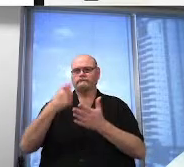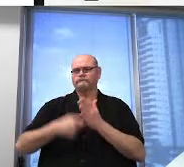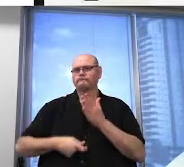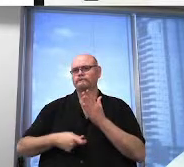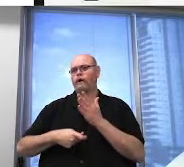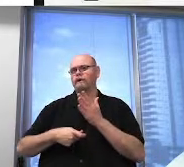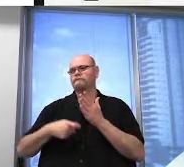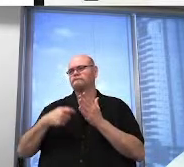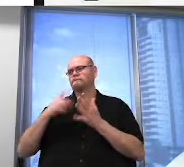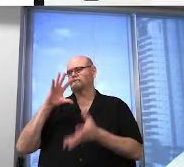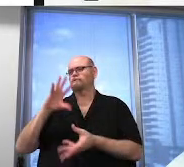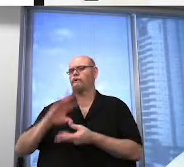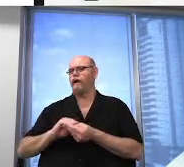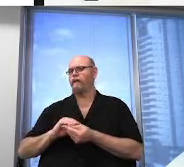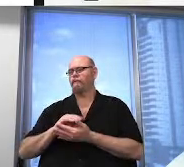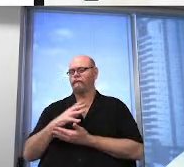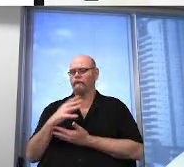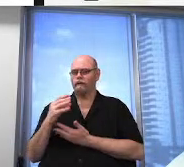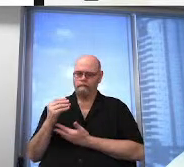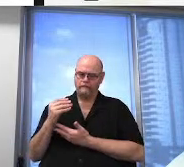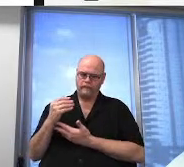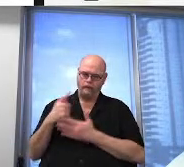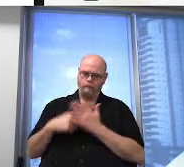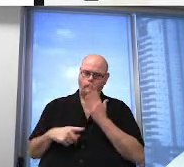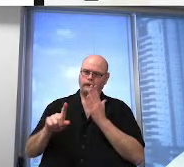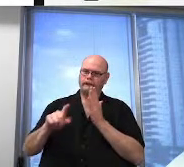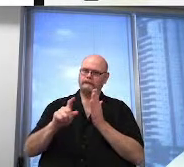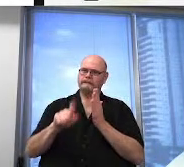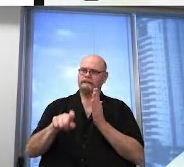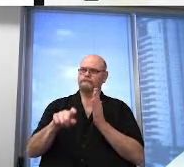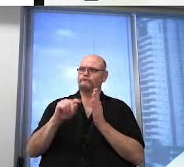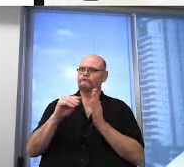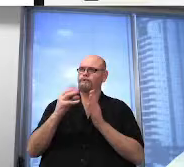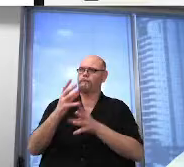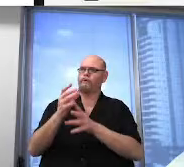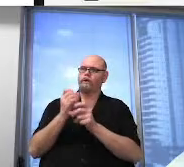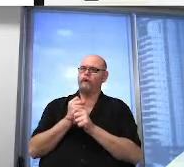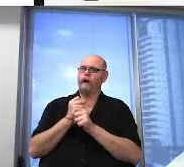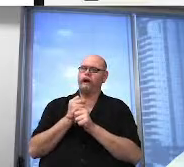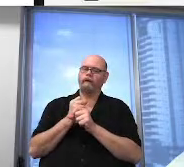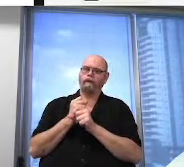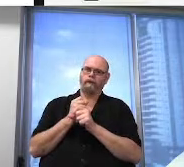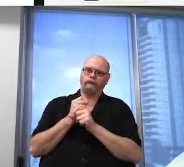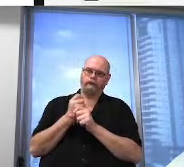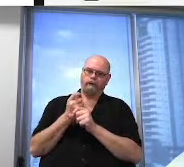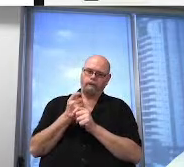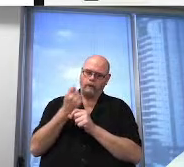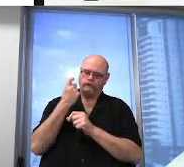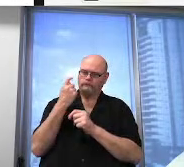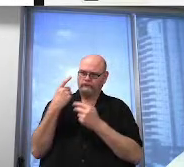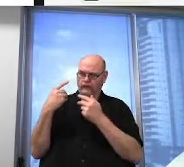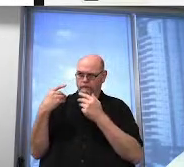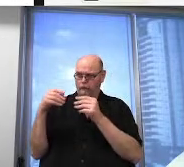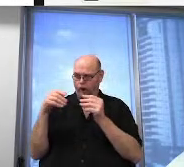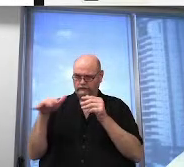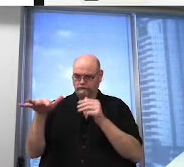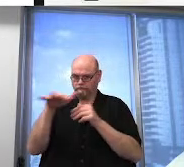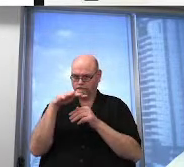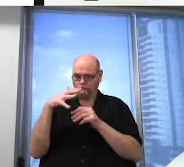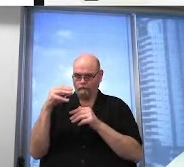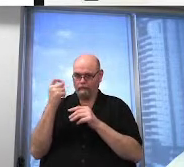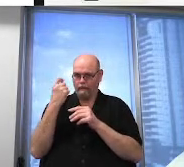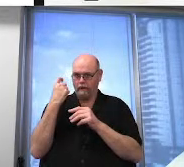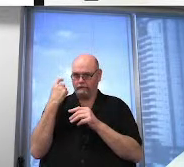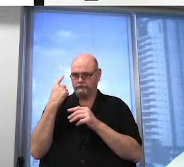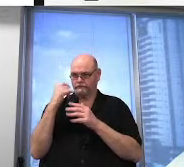cost of those projects from a totality and what else we'll need to acquire to understand what the market is. And also we have several contracts in